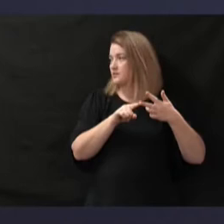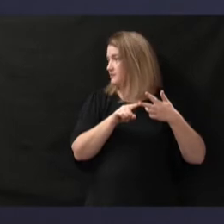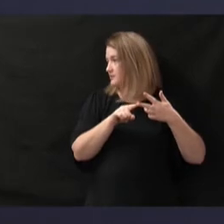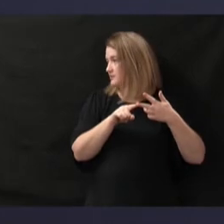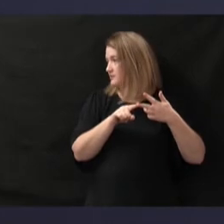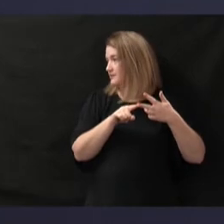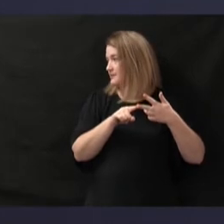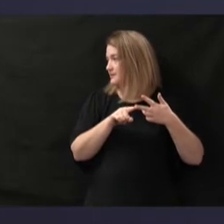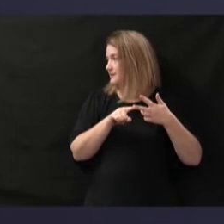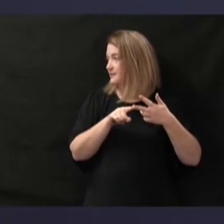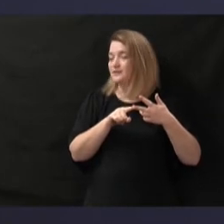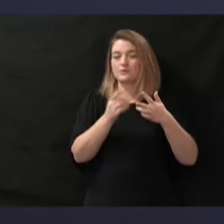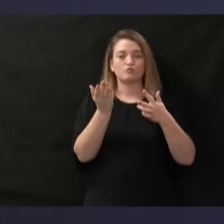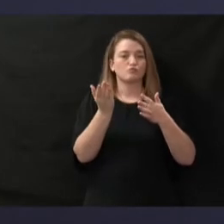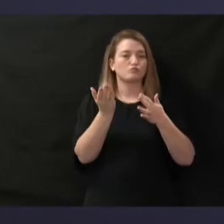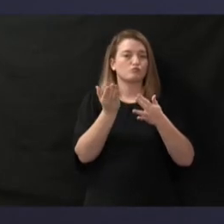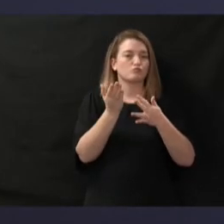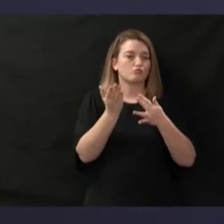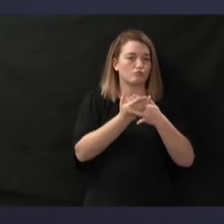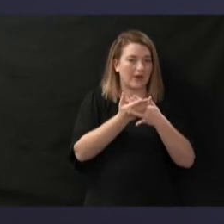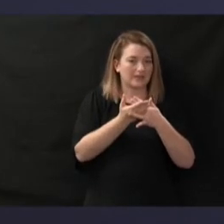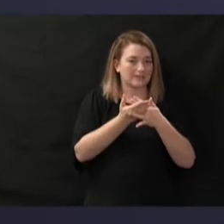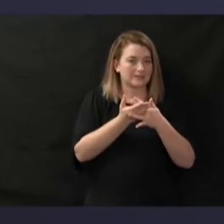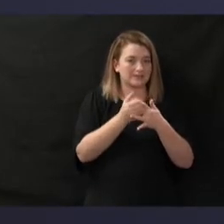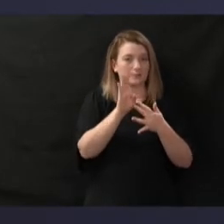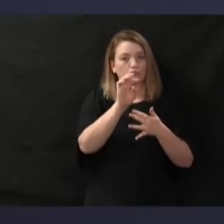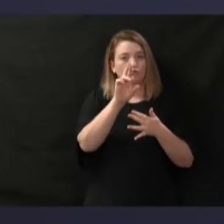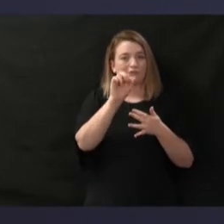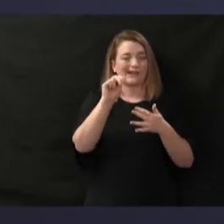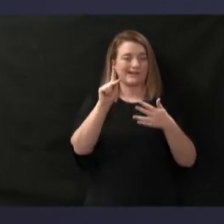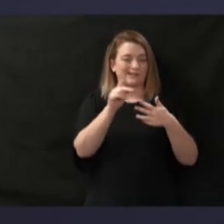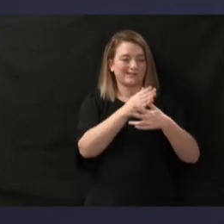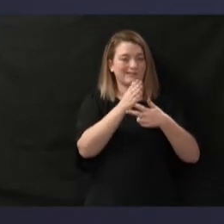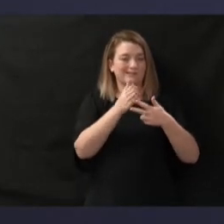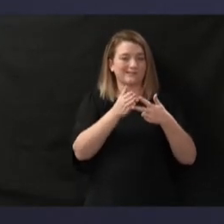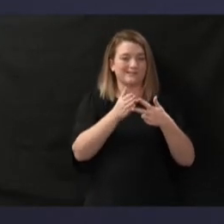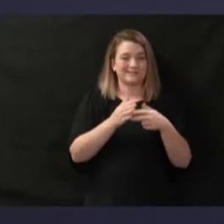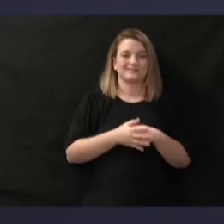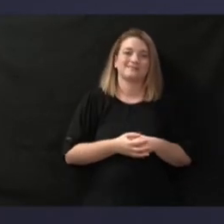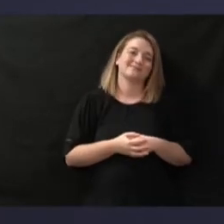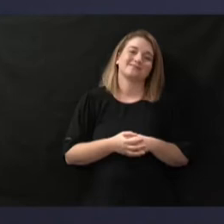Yeah, great. Take a break with a great steak. Okay. Yeah, that'd be okay.